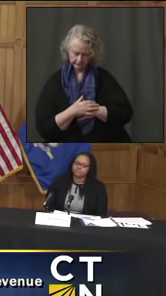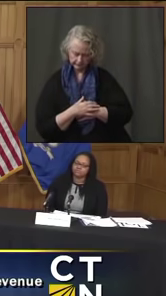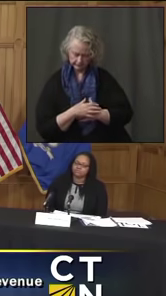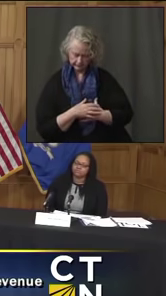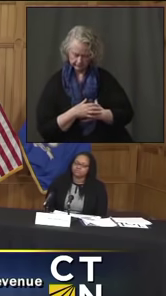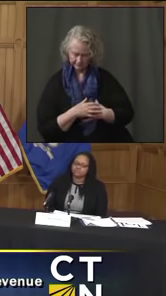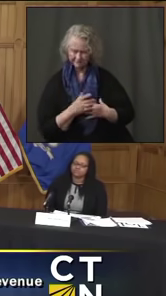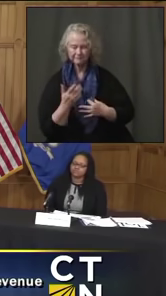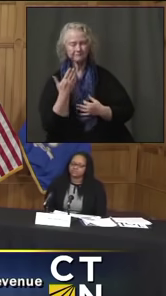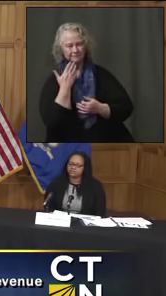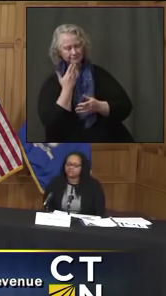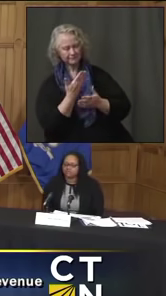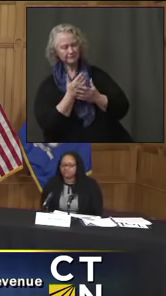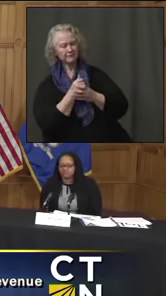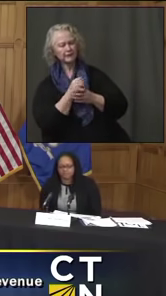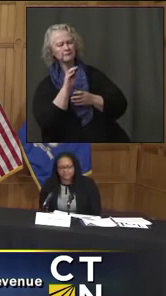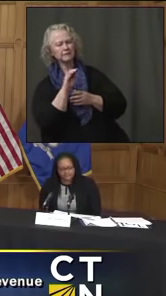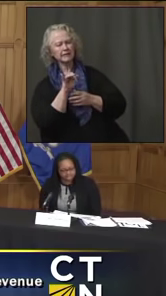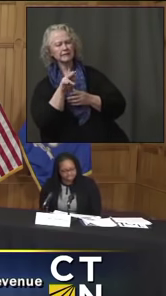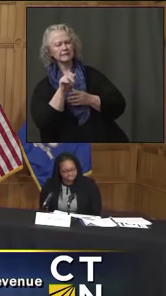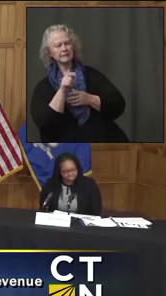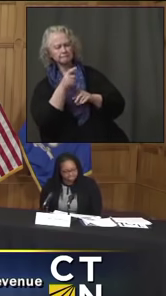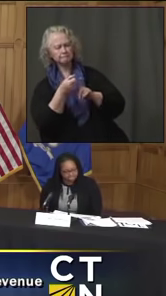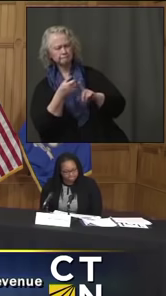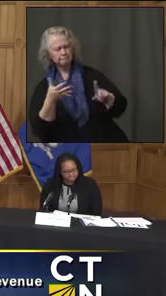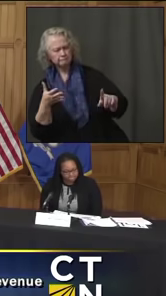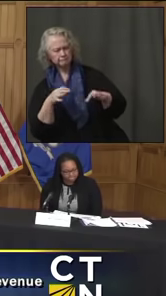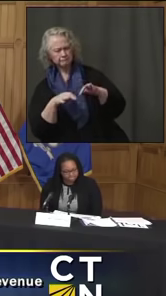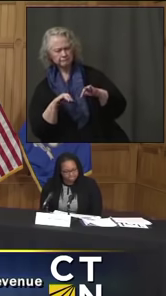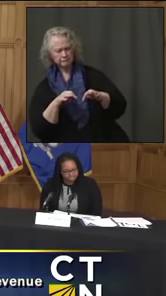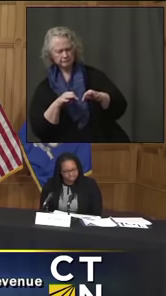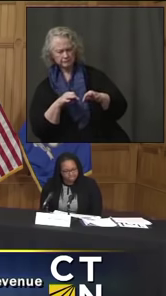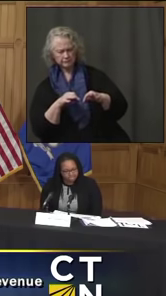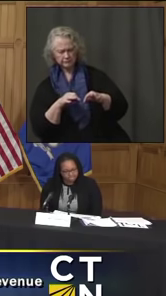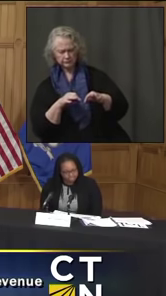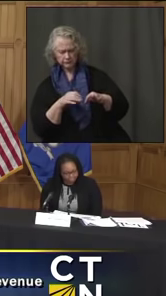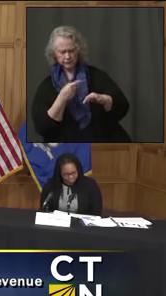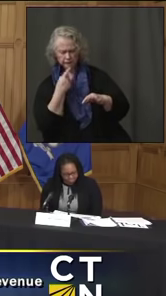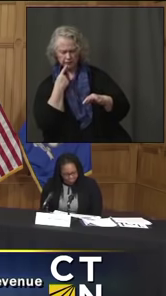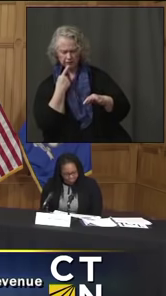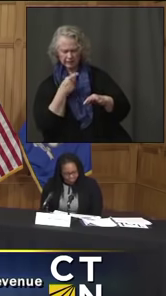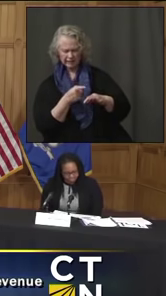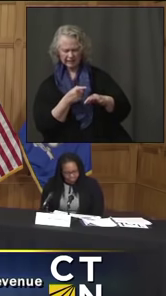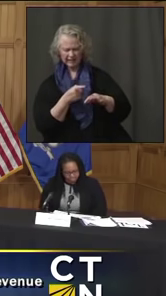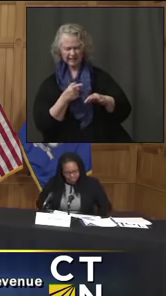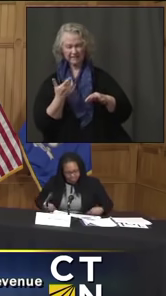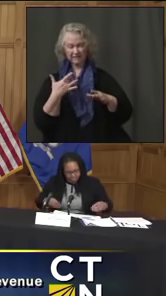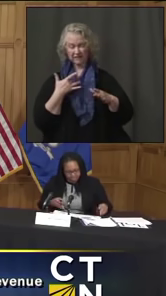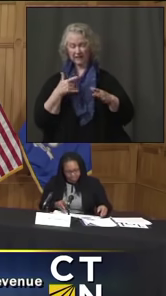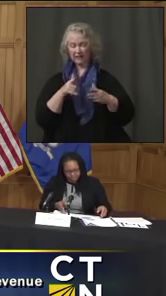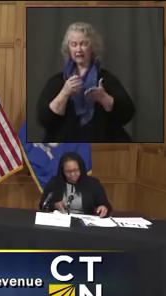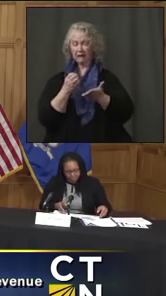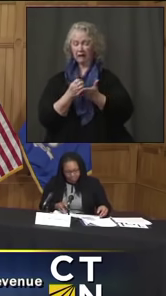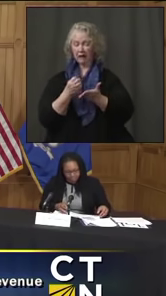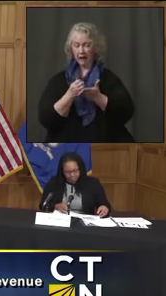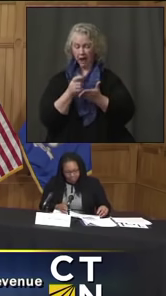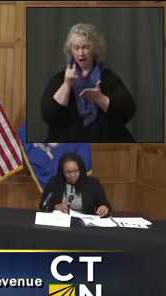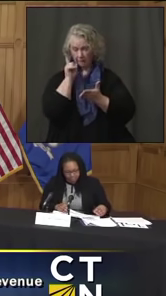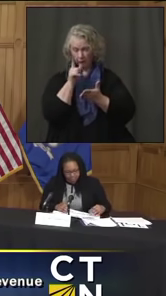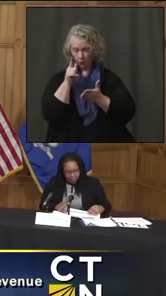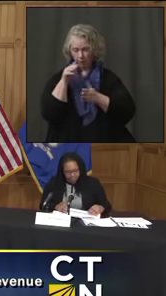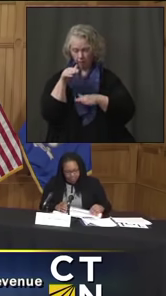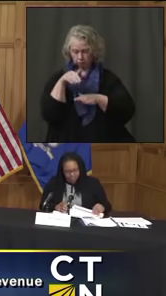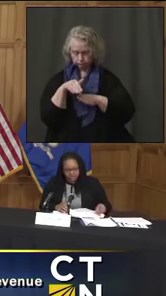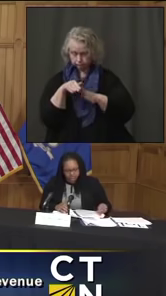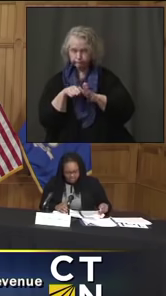Good to see you. Melissa, could you clarify when you said that economists believe the economy will rebound in 2022? Was that the